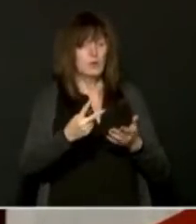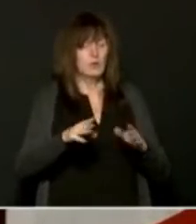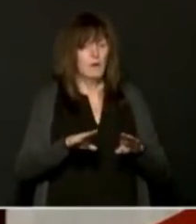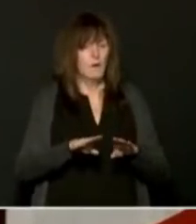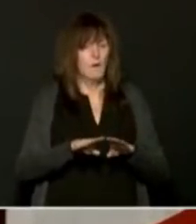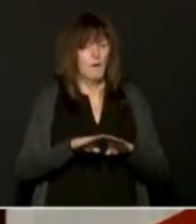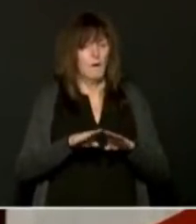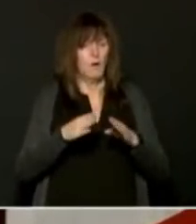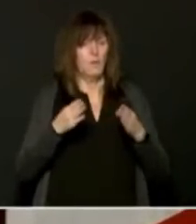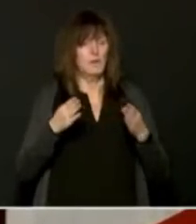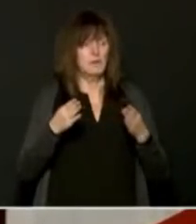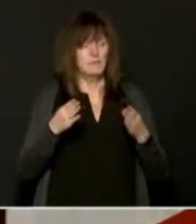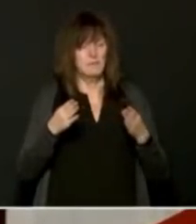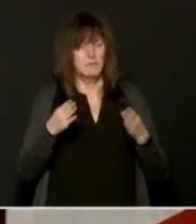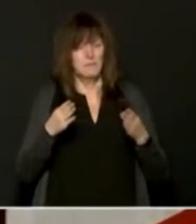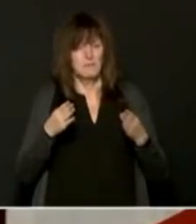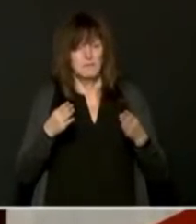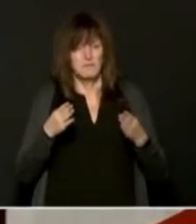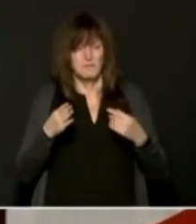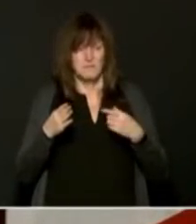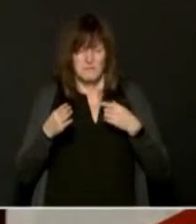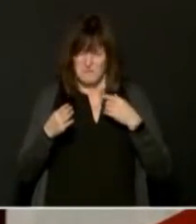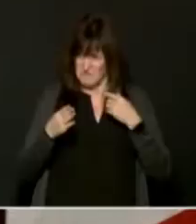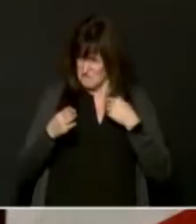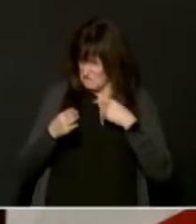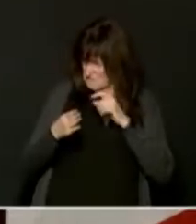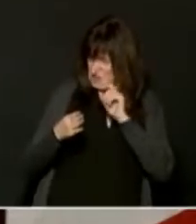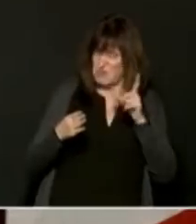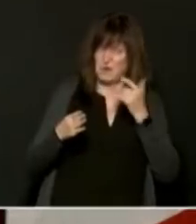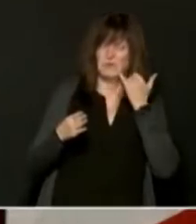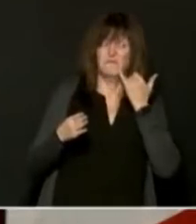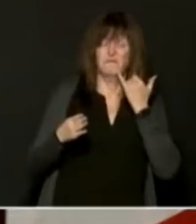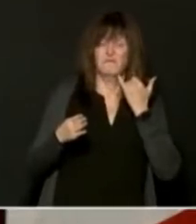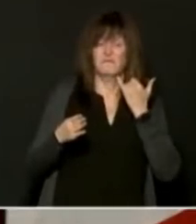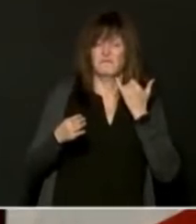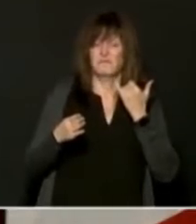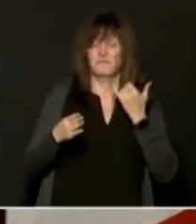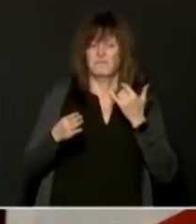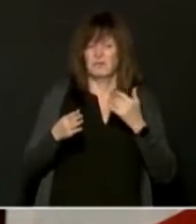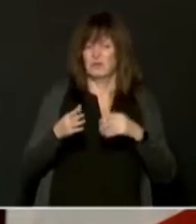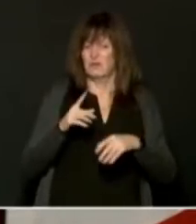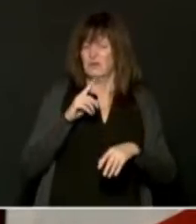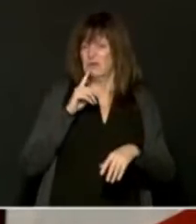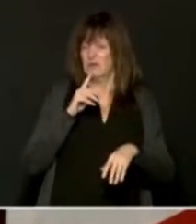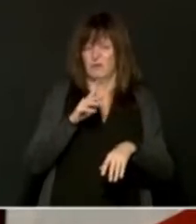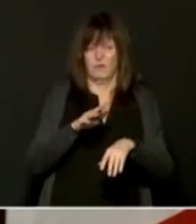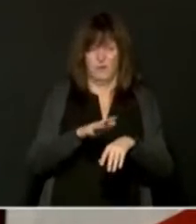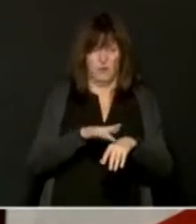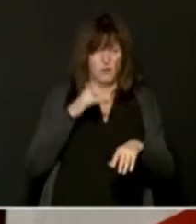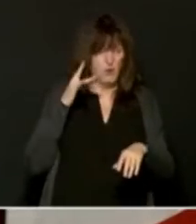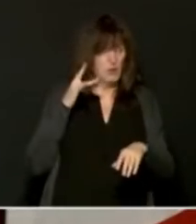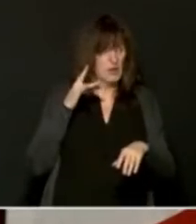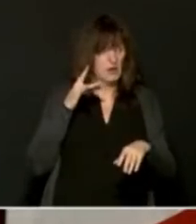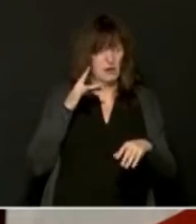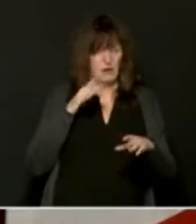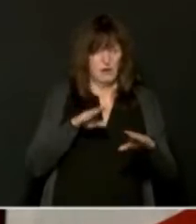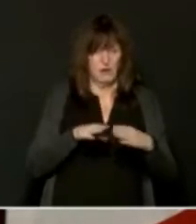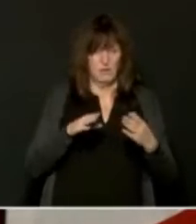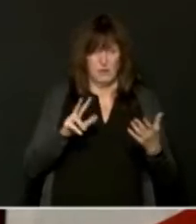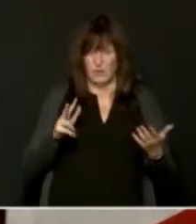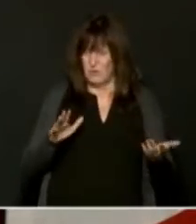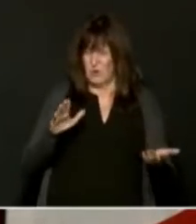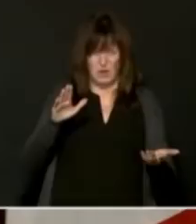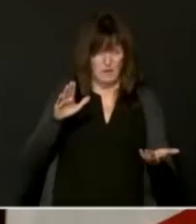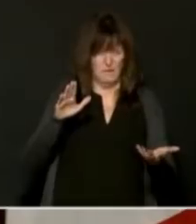open partially. Certainly, we don't want to open prematurely and end up with a fourth wave. That is the last thing we need. I think